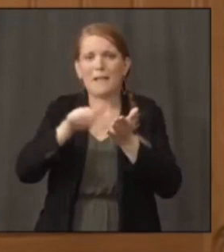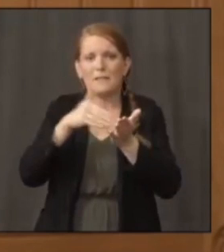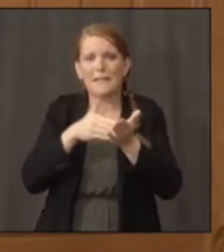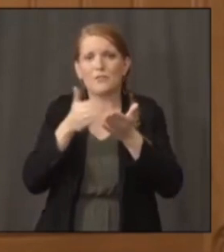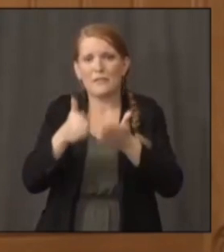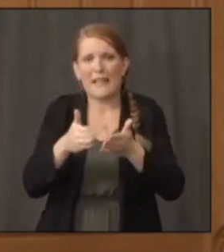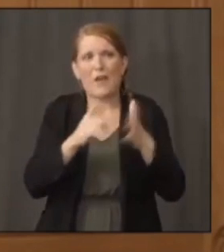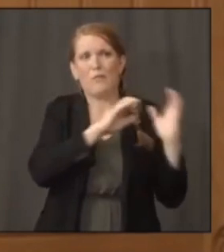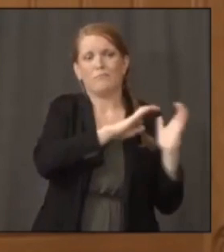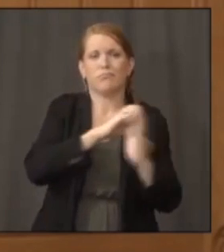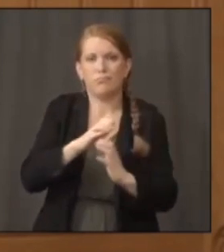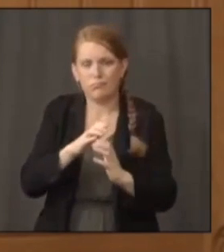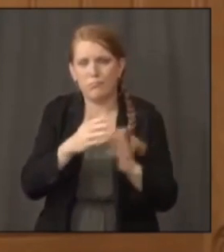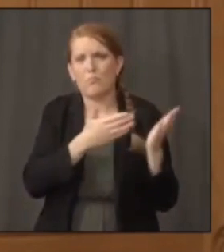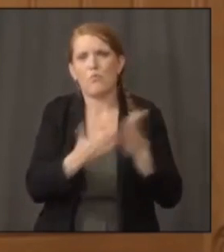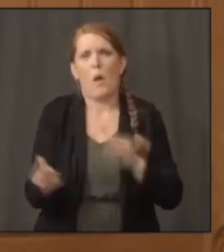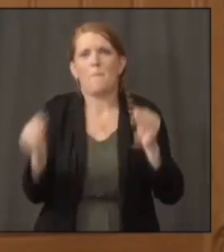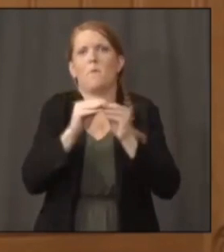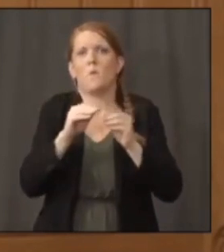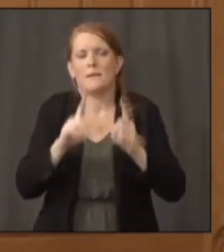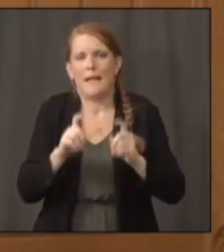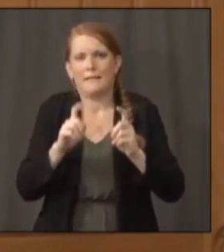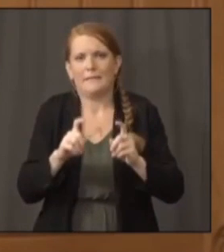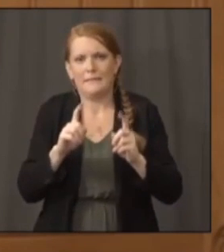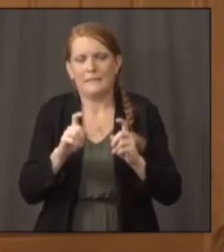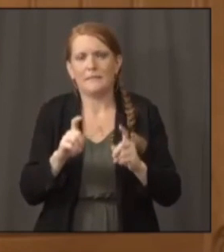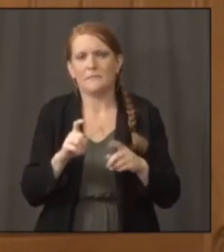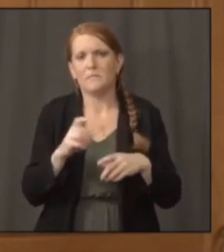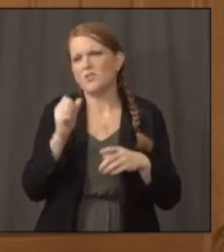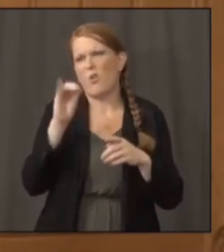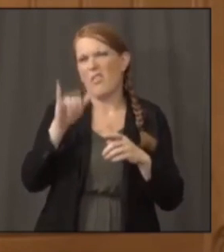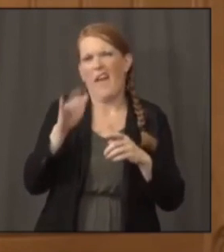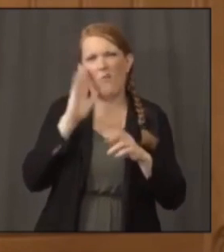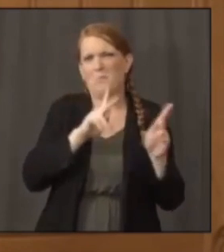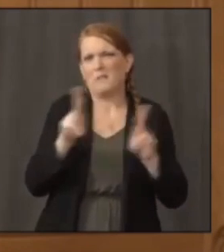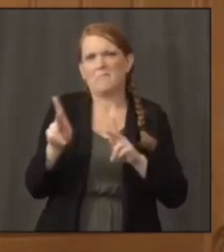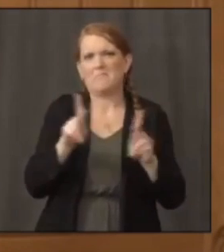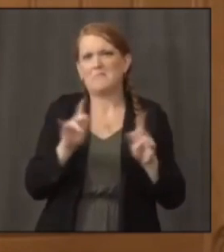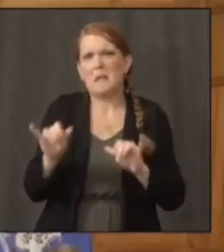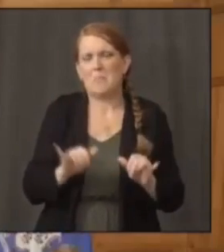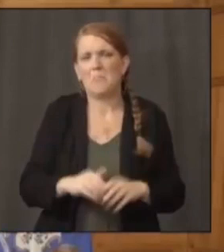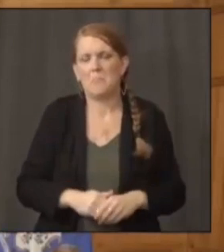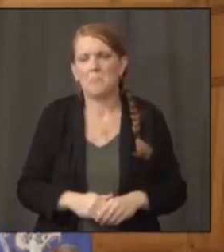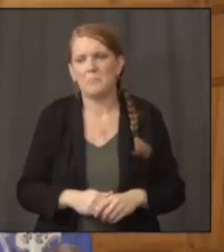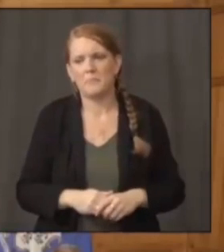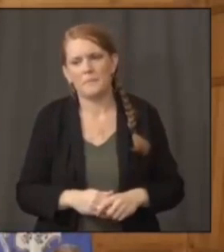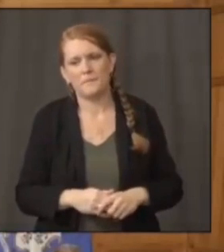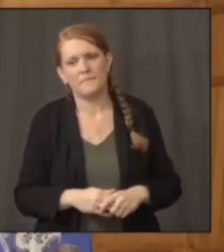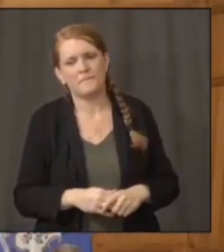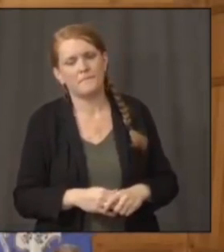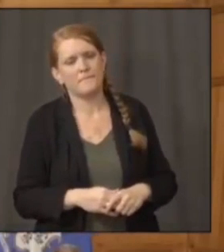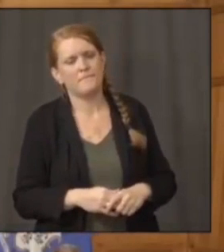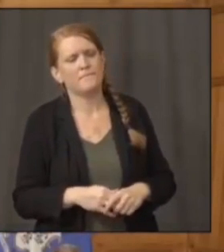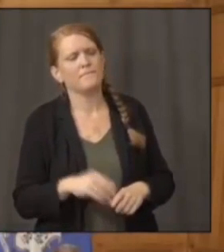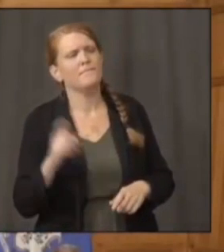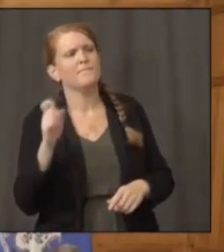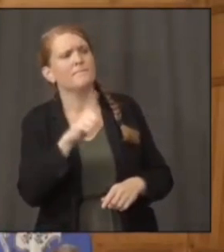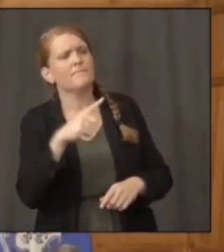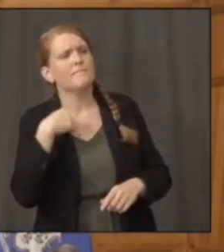short notice and really help get our arms around that. It would be a similar model. And are you guys getting close to